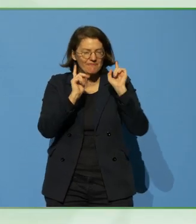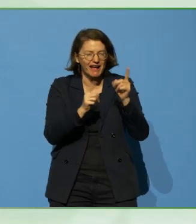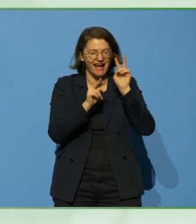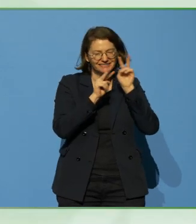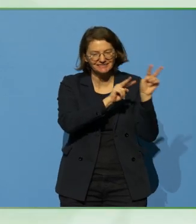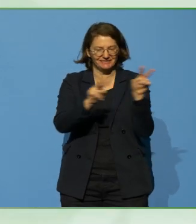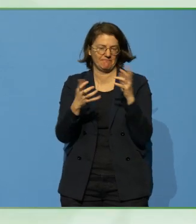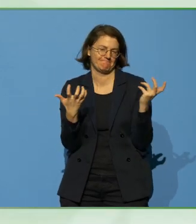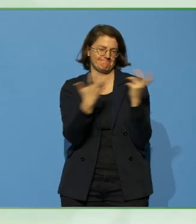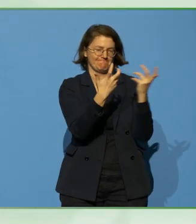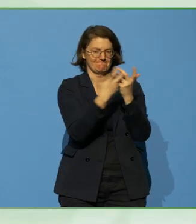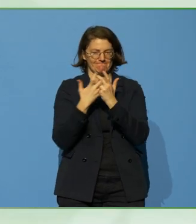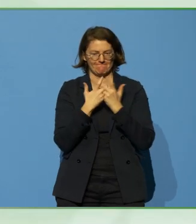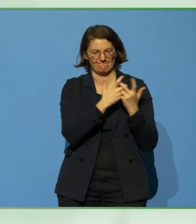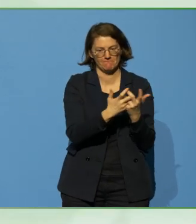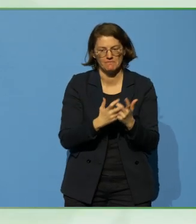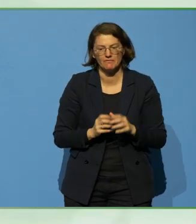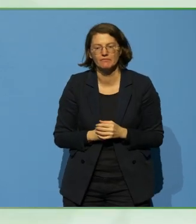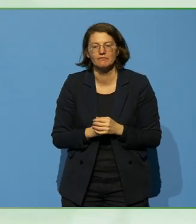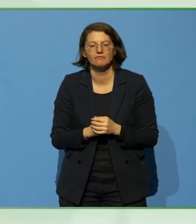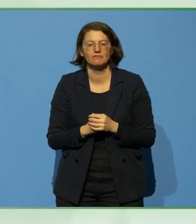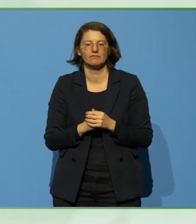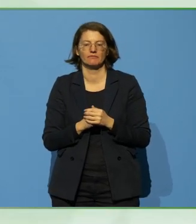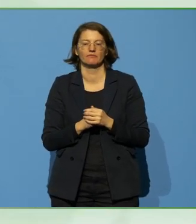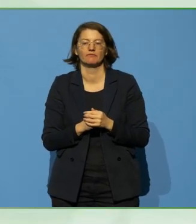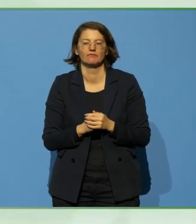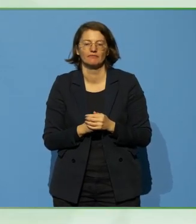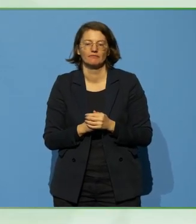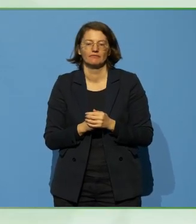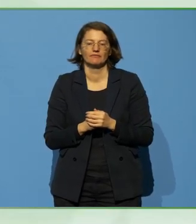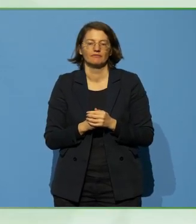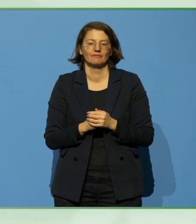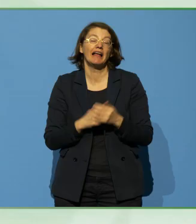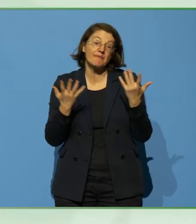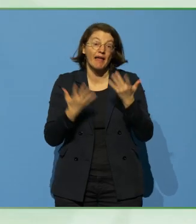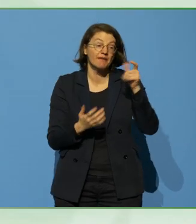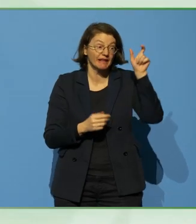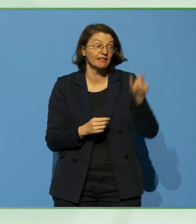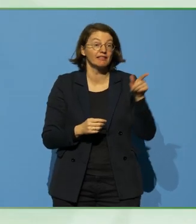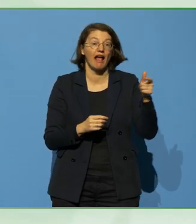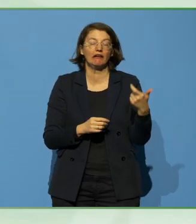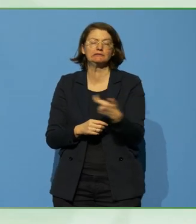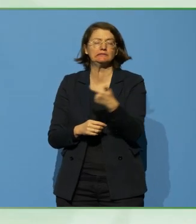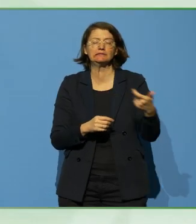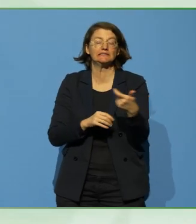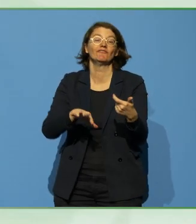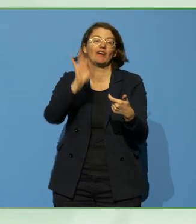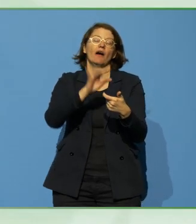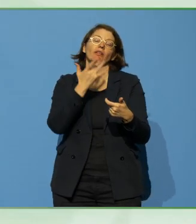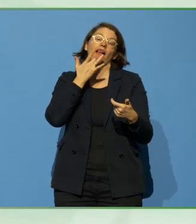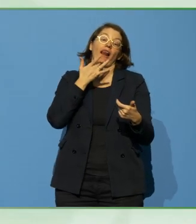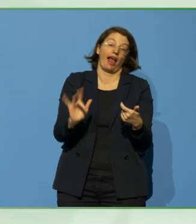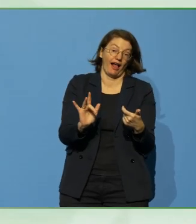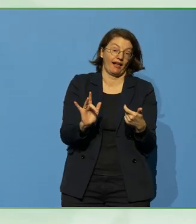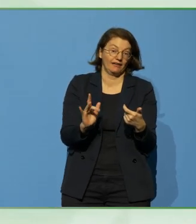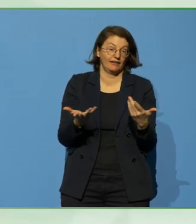to Microsoft, whose implementation of Seeing AI is fantastic. When you try to scan a barcode, it starts beeping